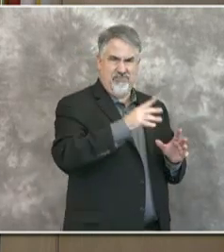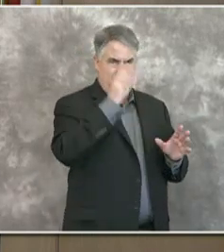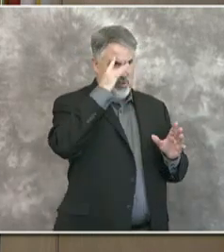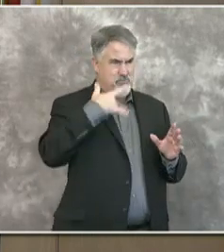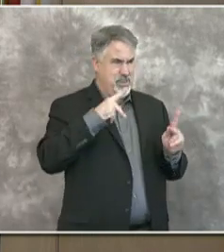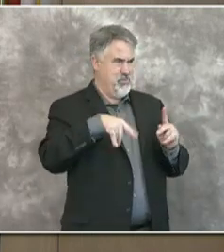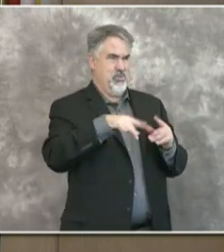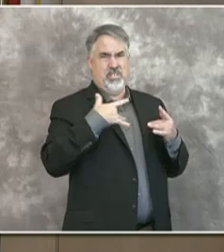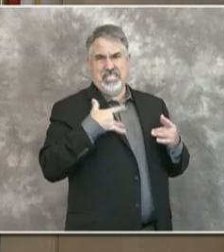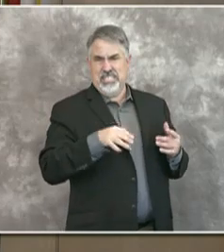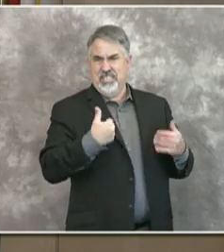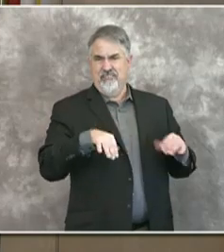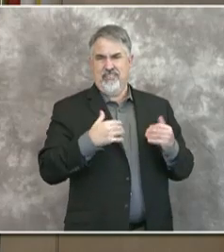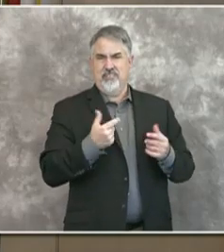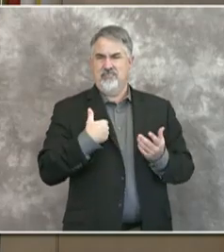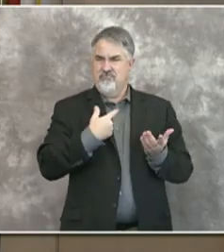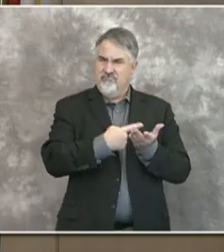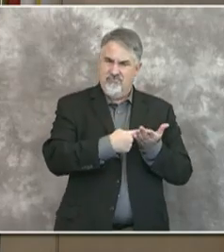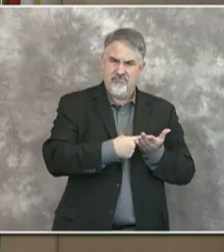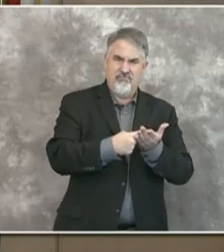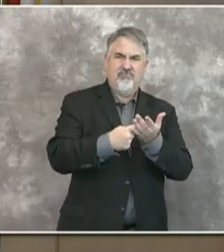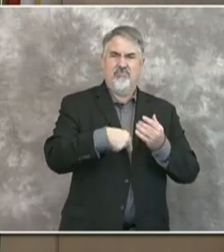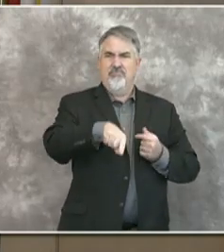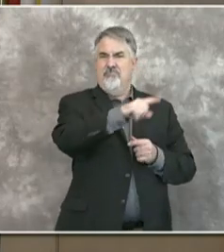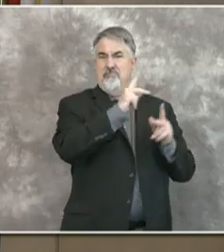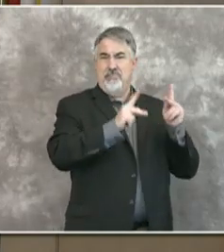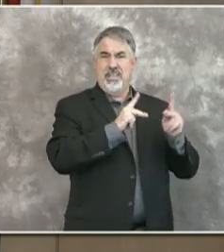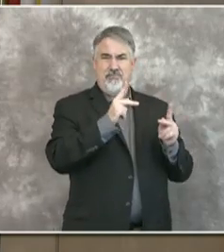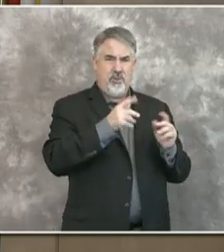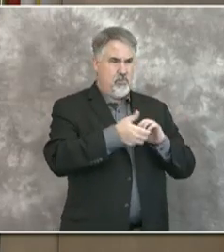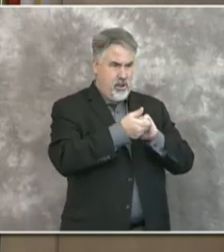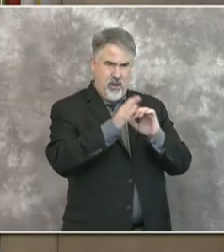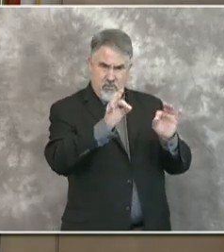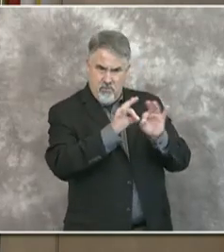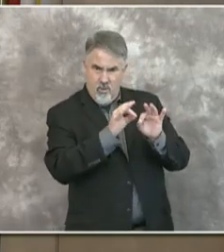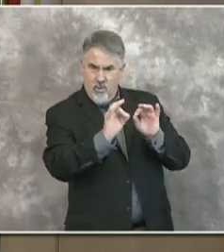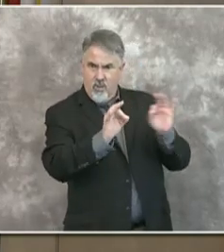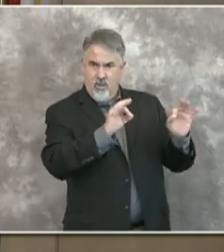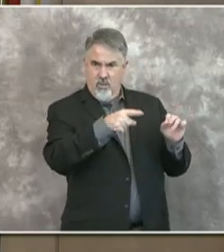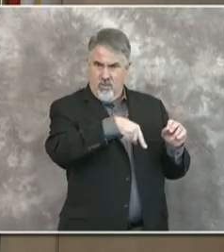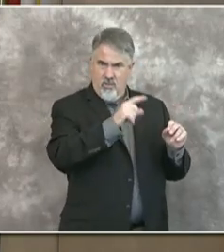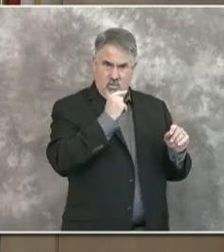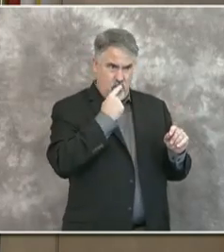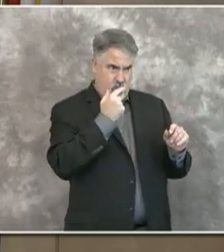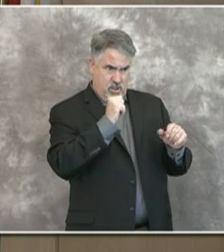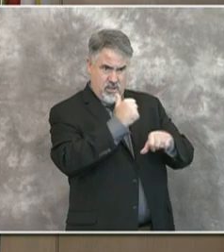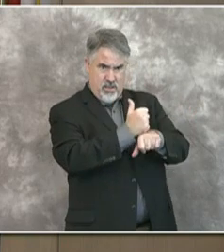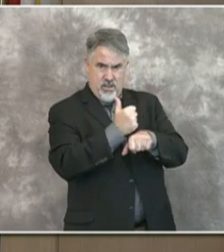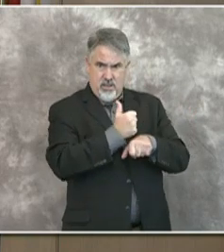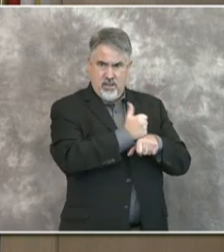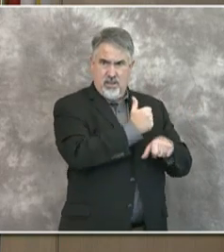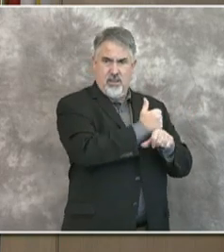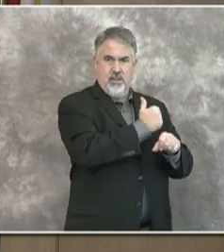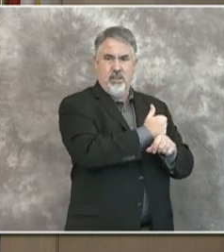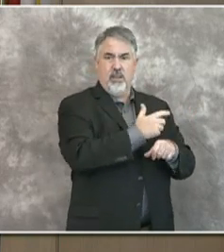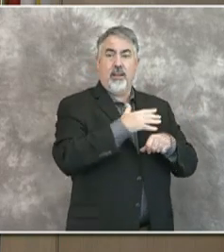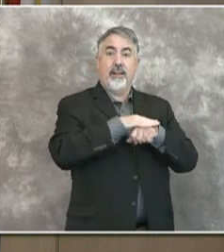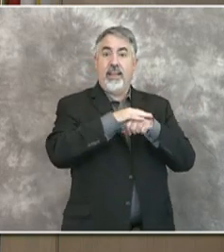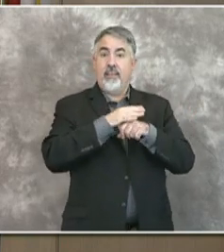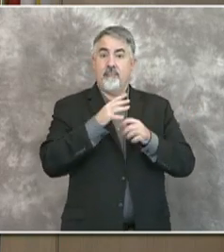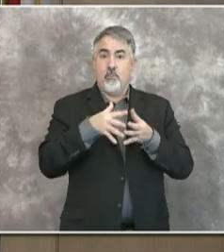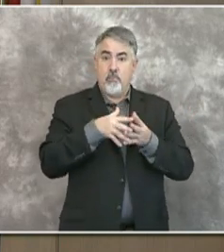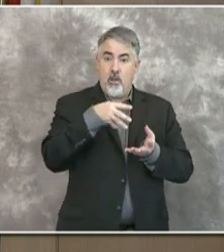all of our partners who work with and know these communities best, such as our Native American partners,